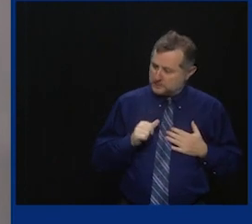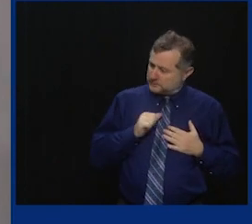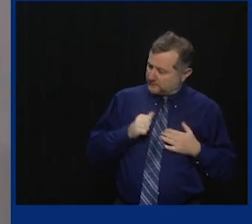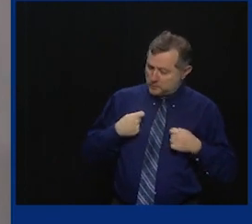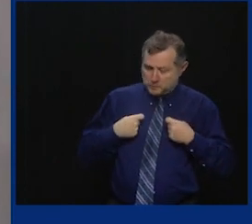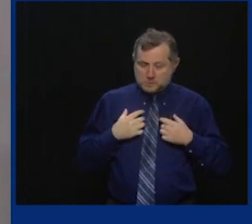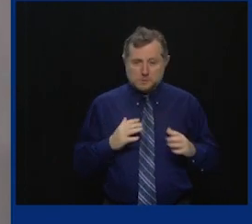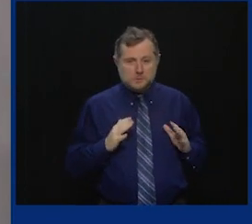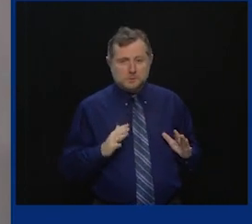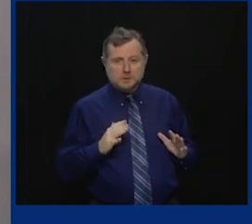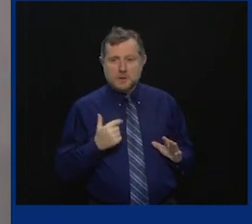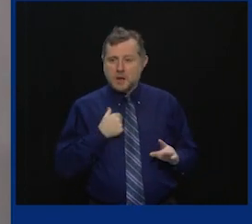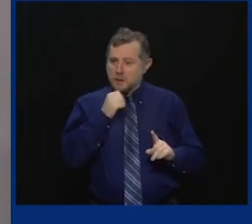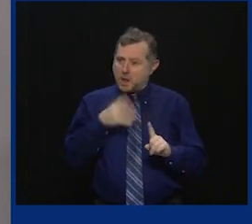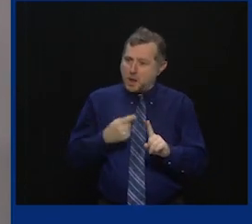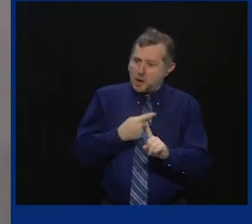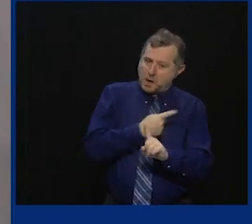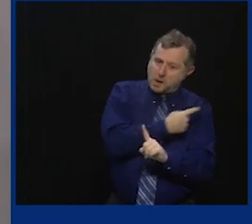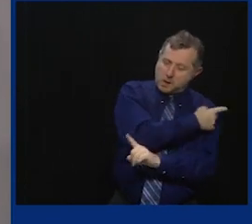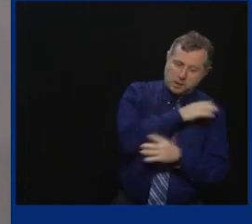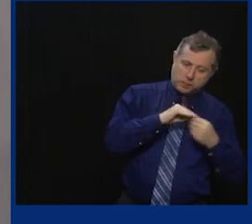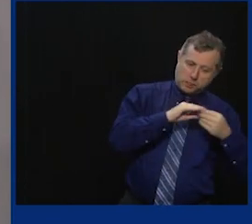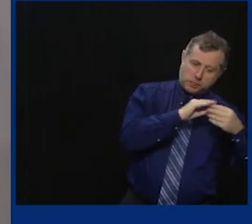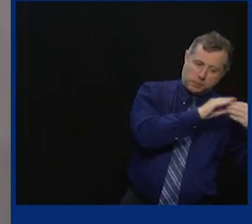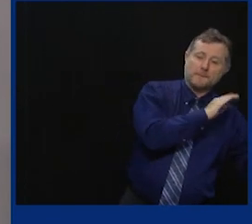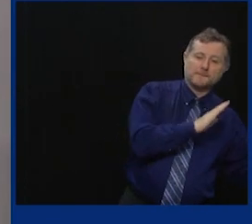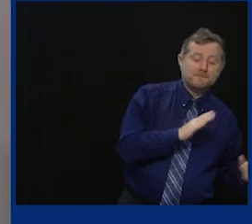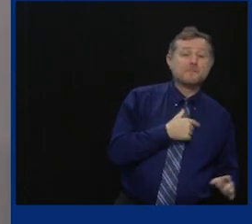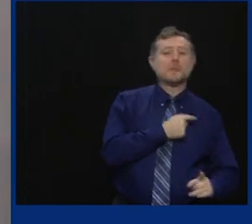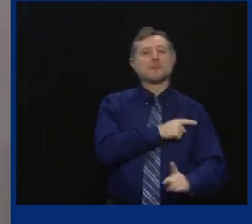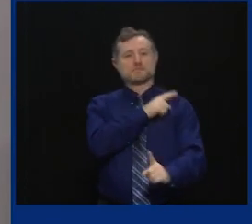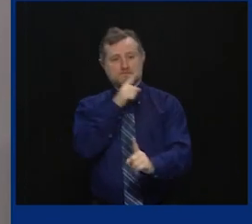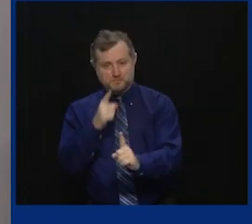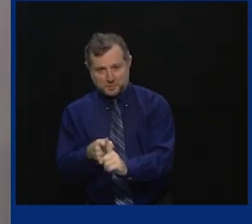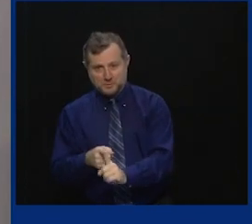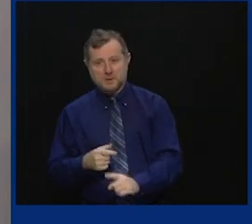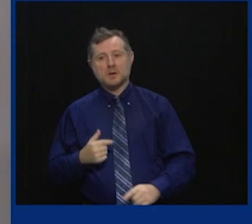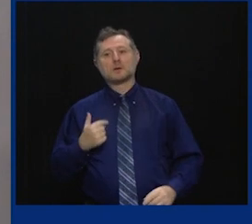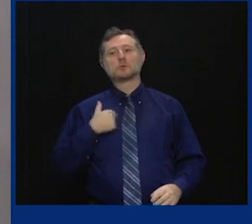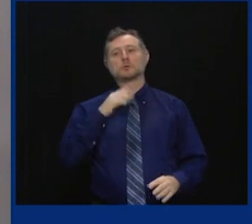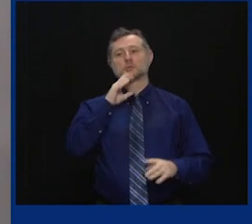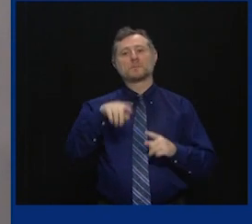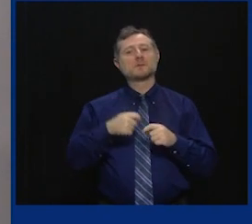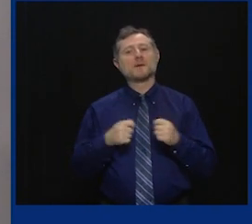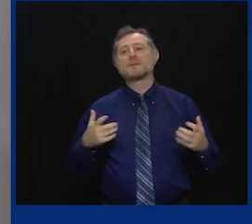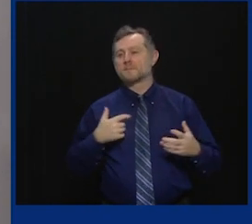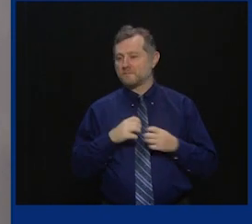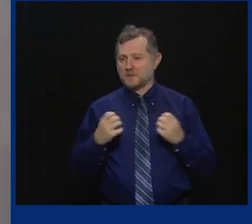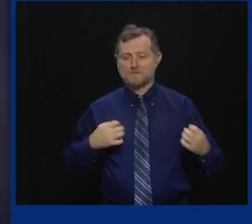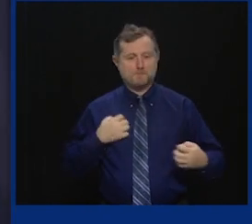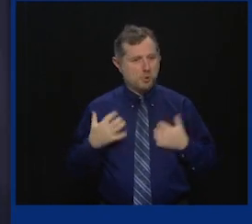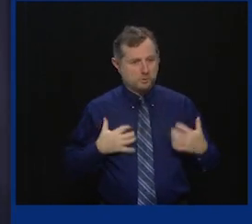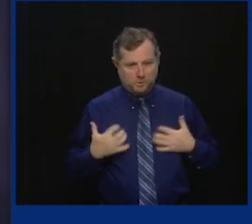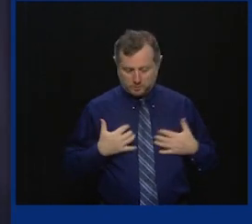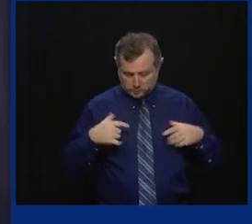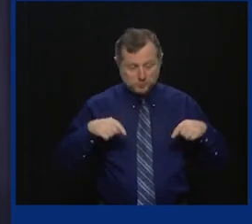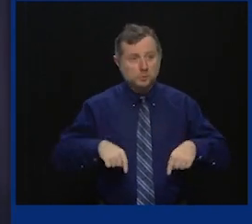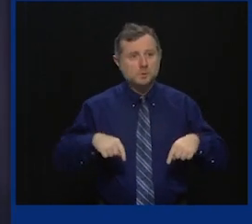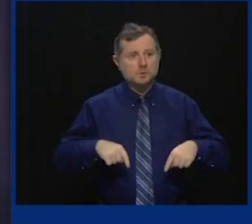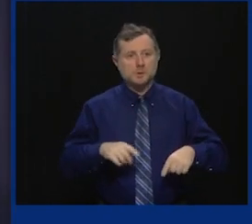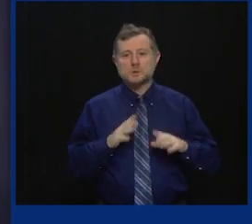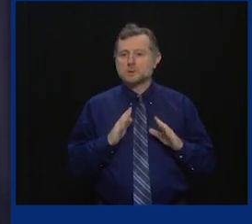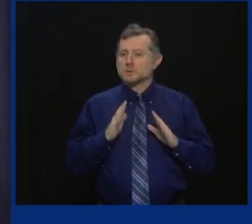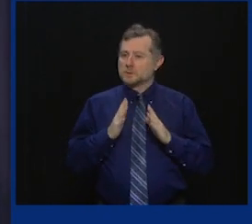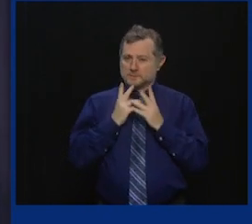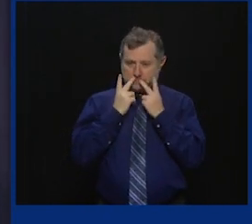direction. But let me say, and I'm going to close because I'm very emotional right now, and I see everyone